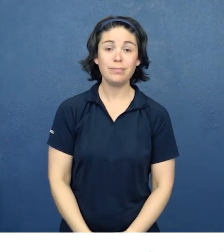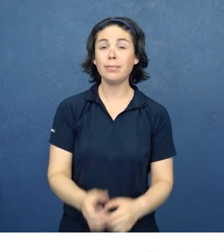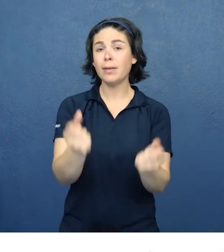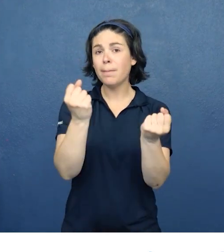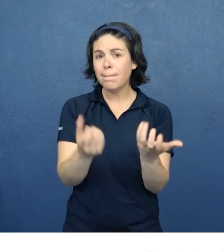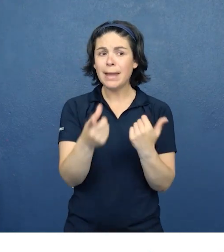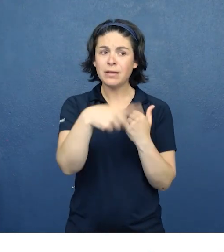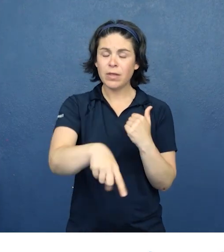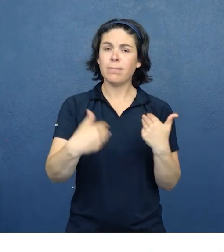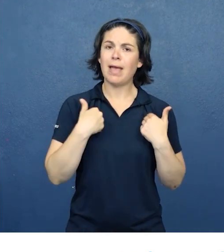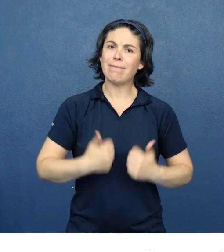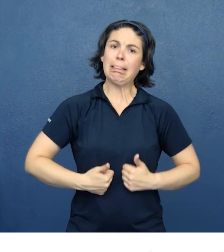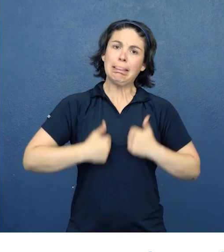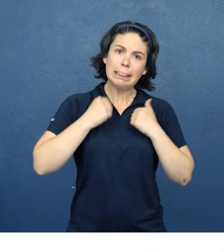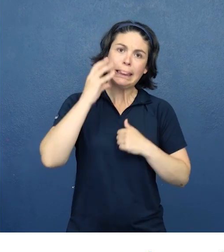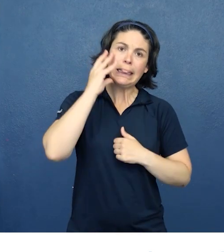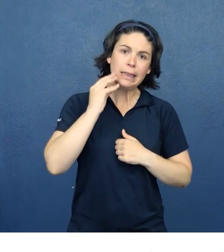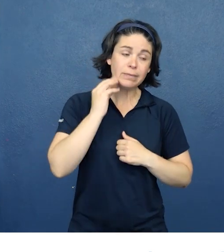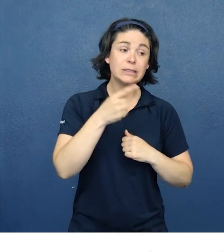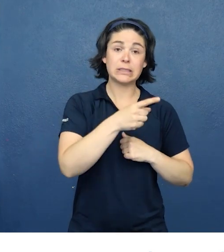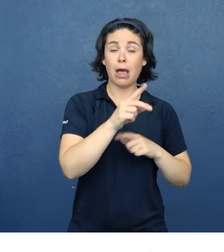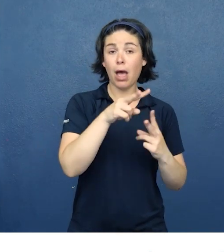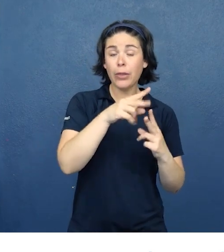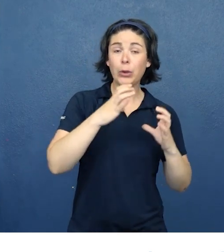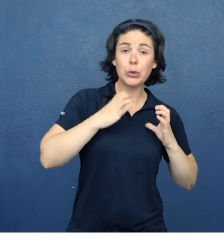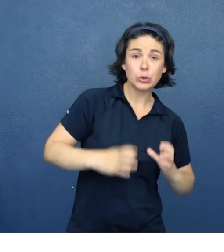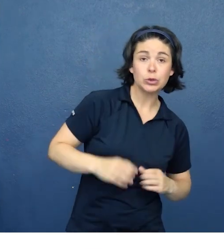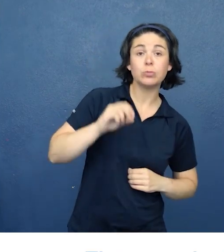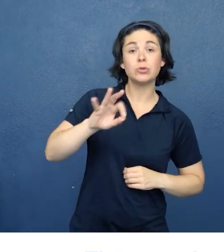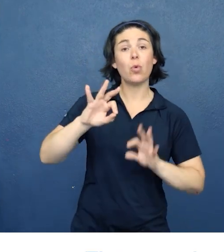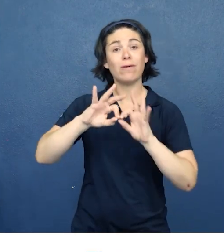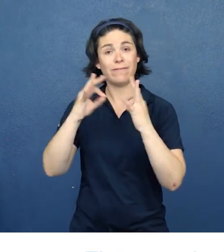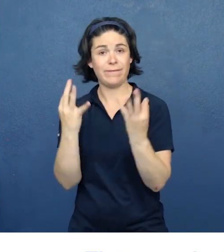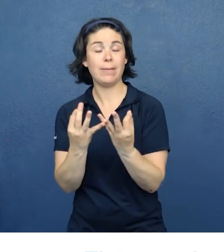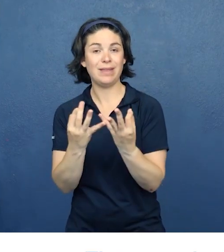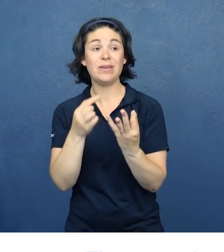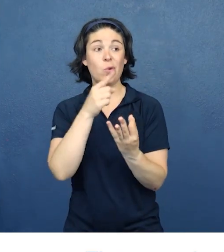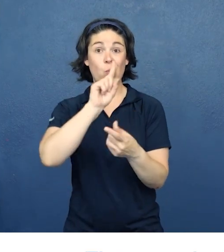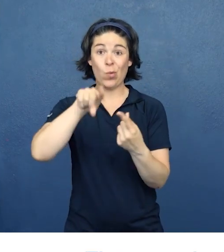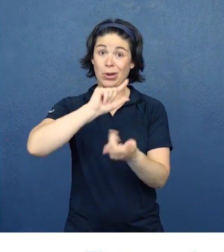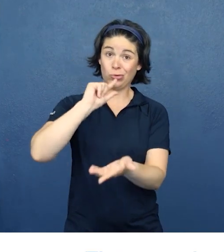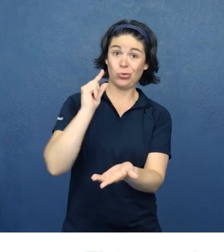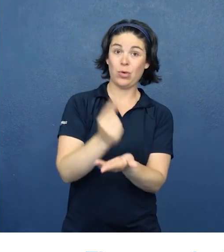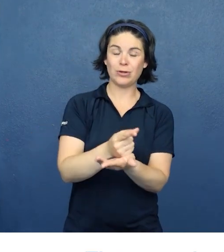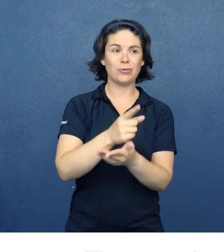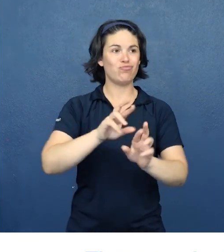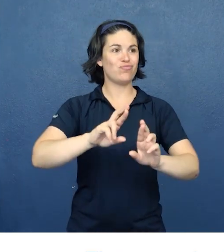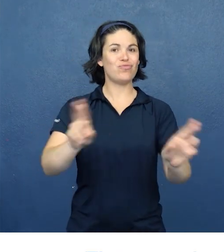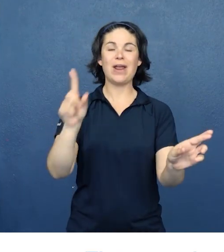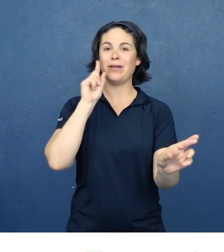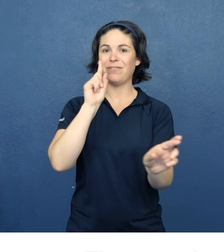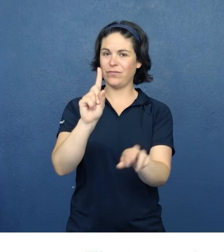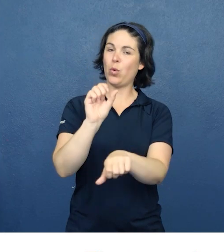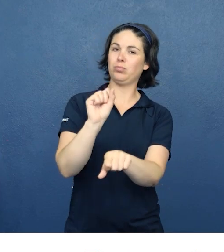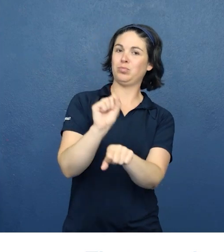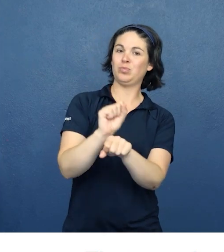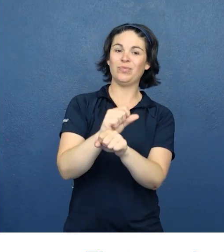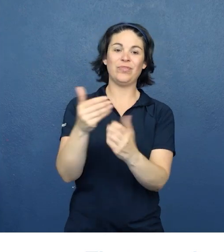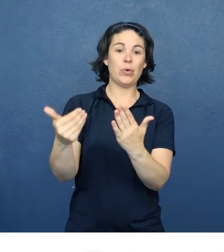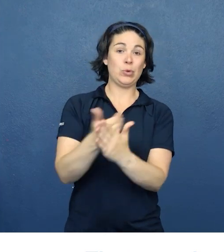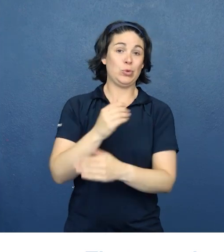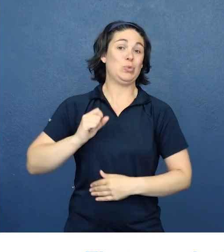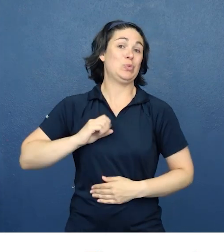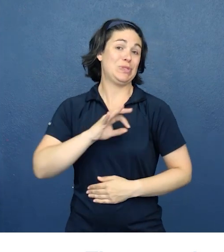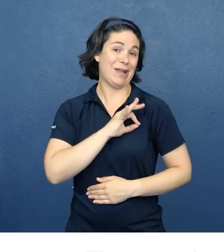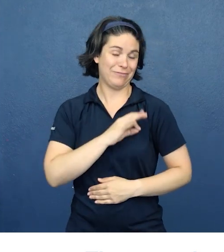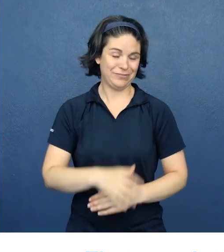many have lived experience as consumers or family members too. These graduating interns become a prime candidate pool for a new